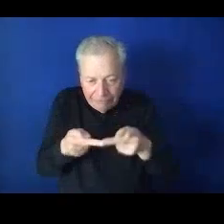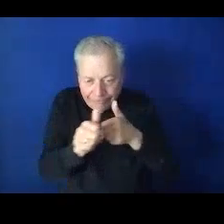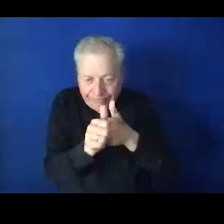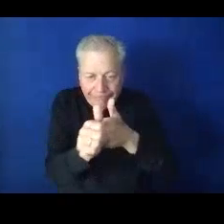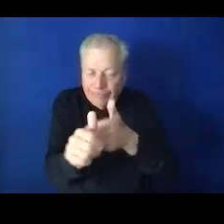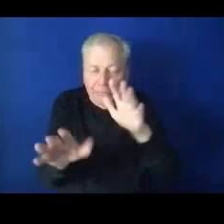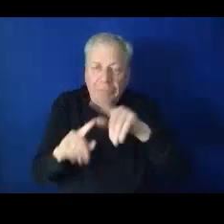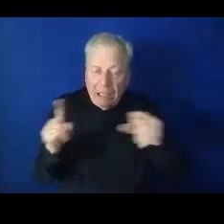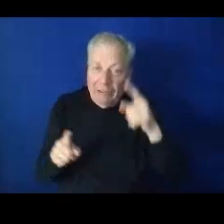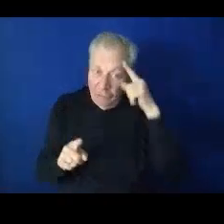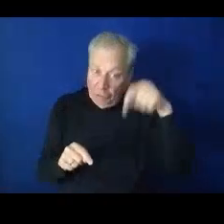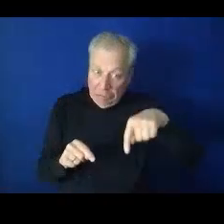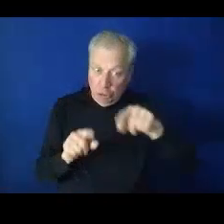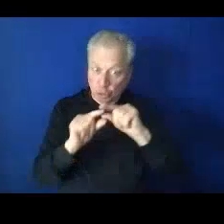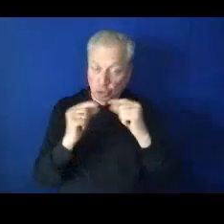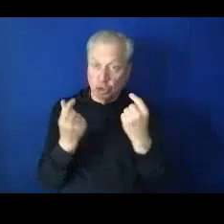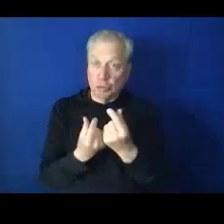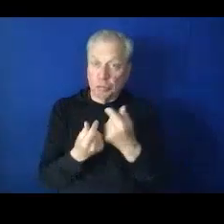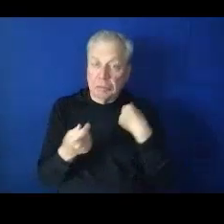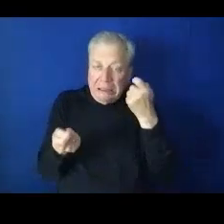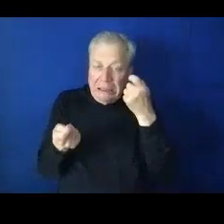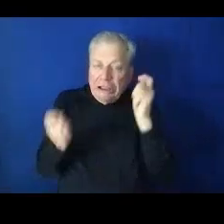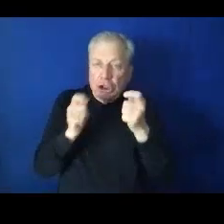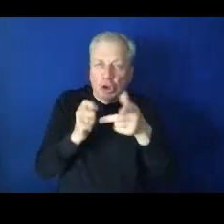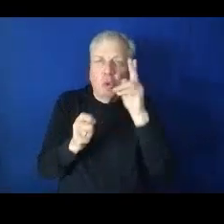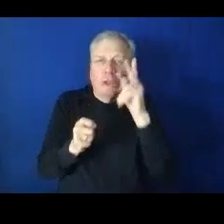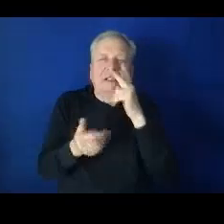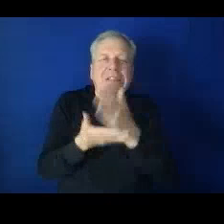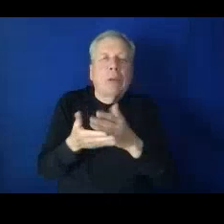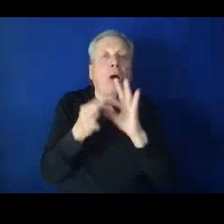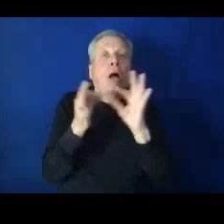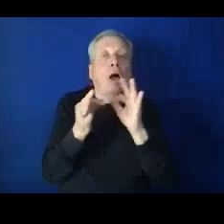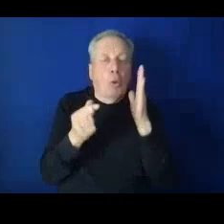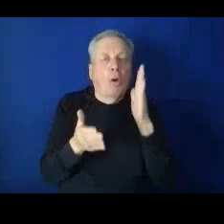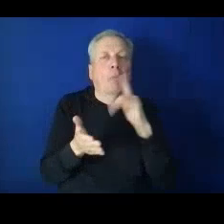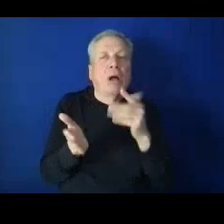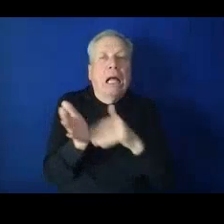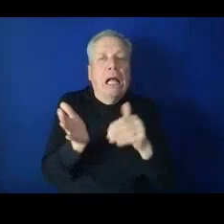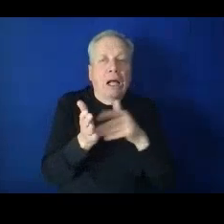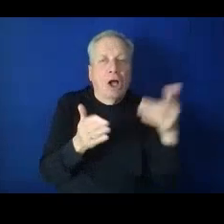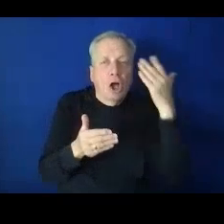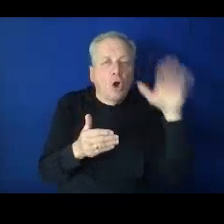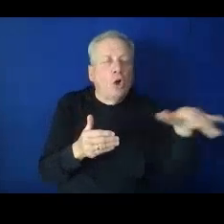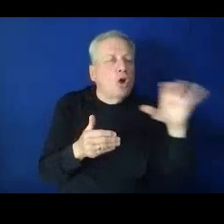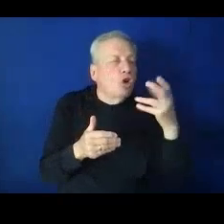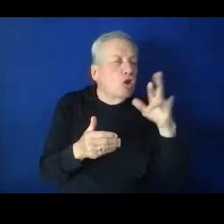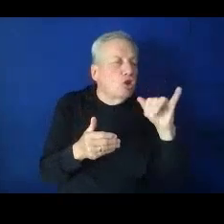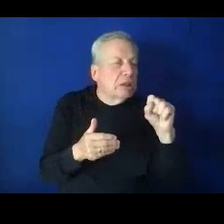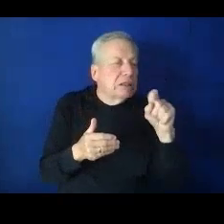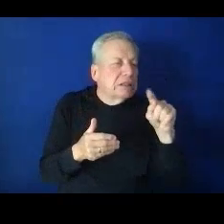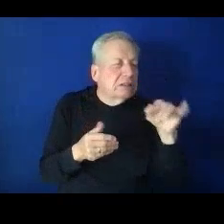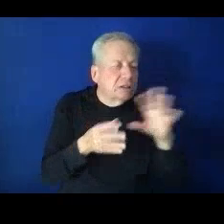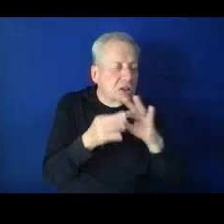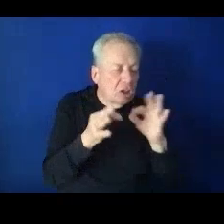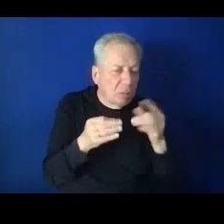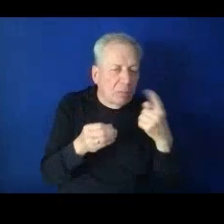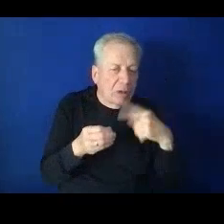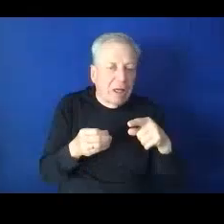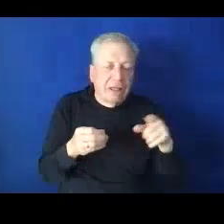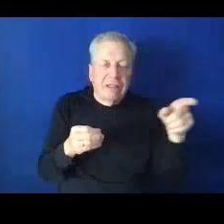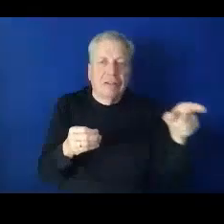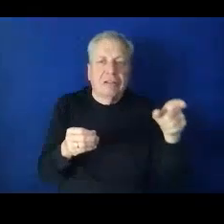group. You might see some redundancies. So I know Chris Jeremiah talked to you about bison and Carrie Gunther talked to you about bears.